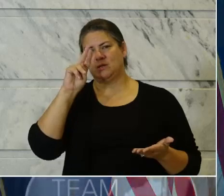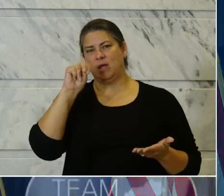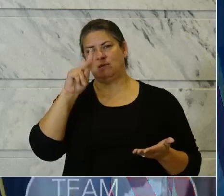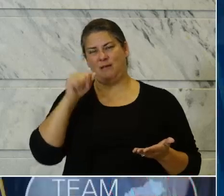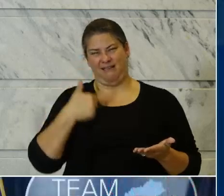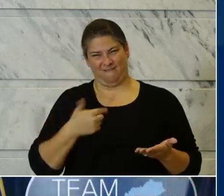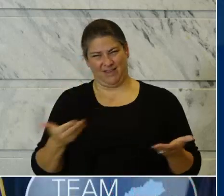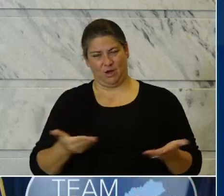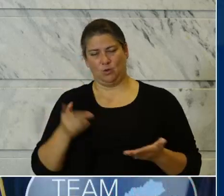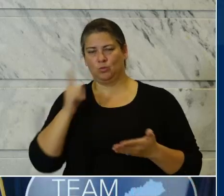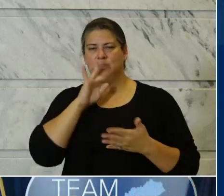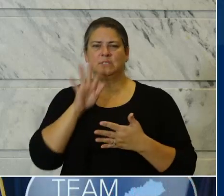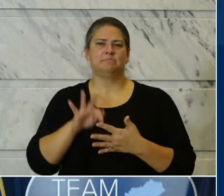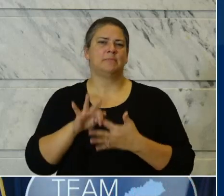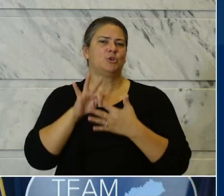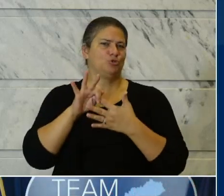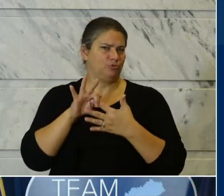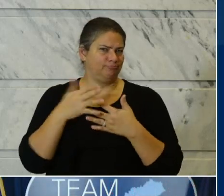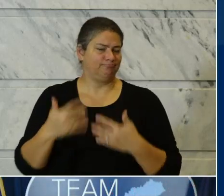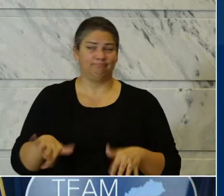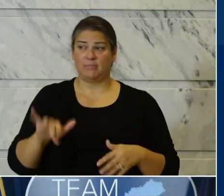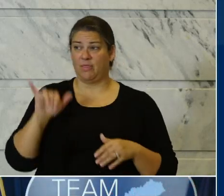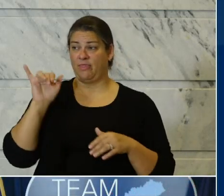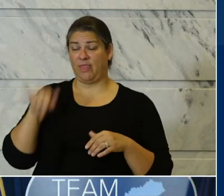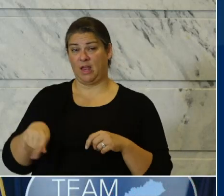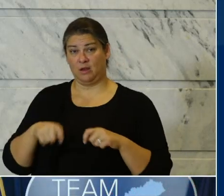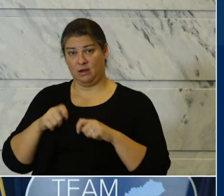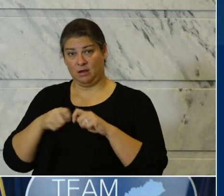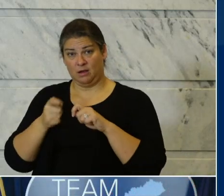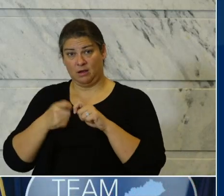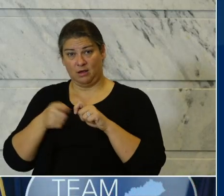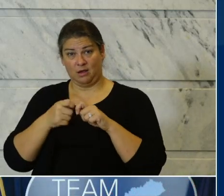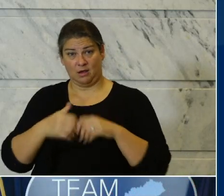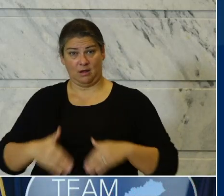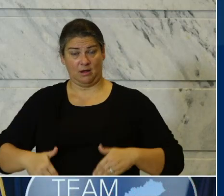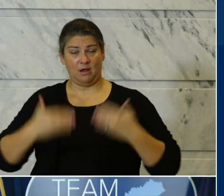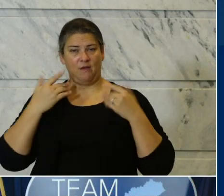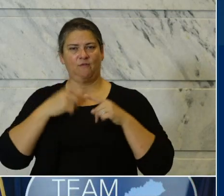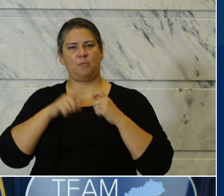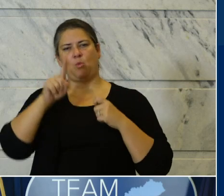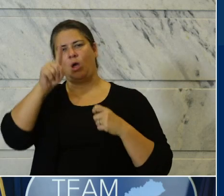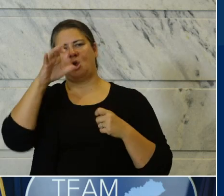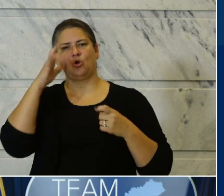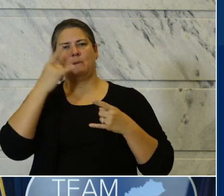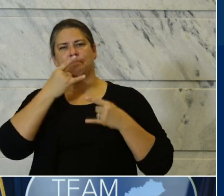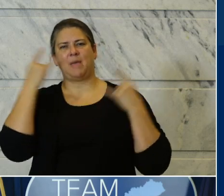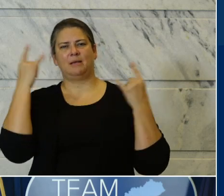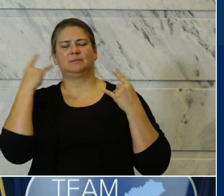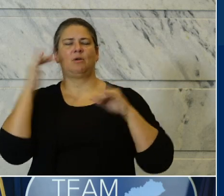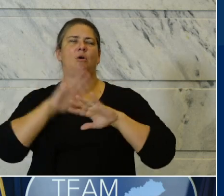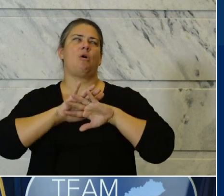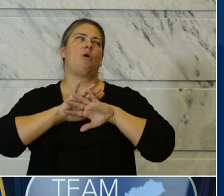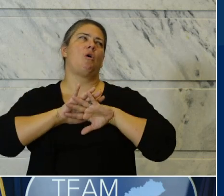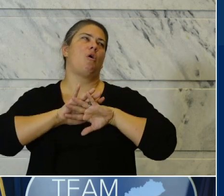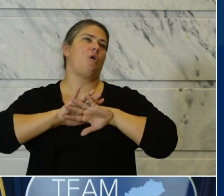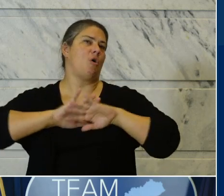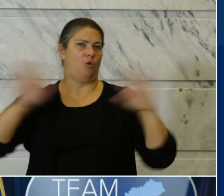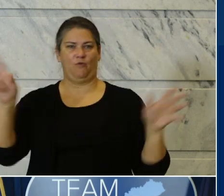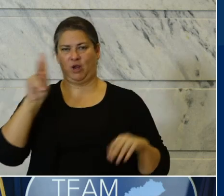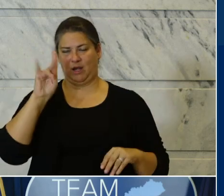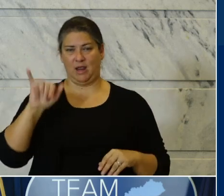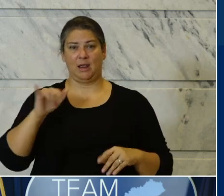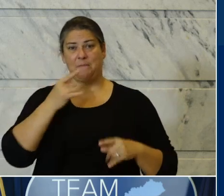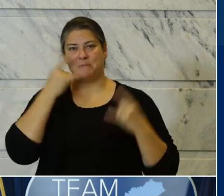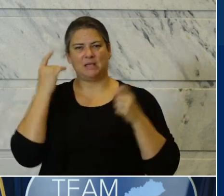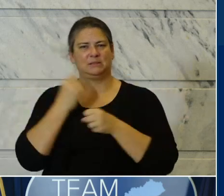meaning. This quilt was made from 100 mask makers from all over Kentucky, and these are